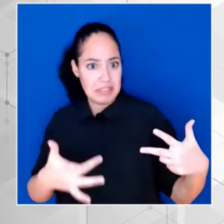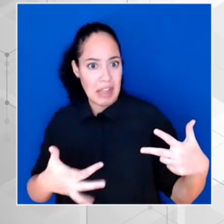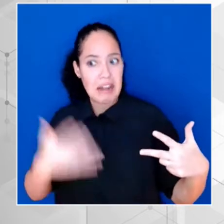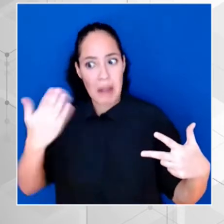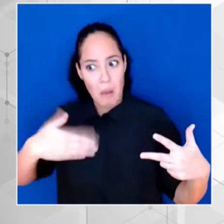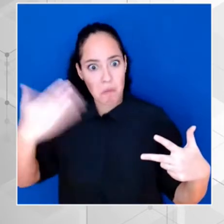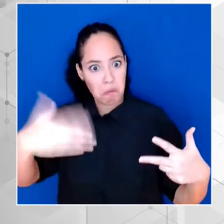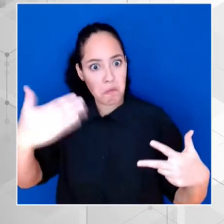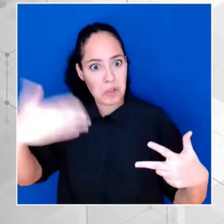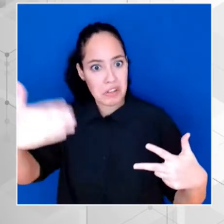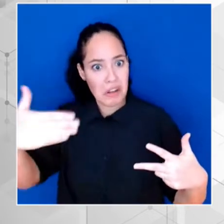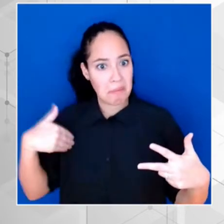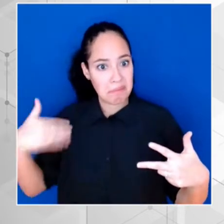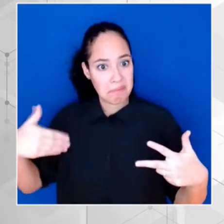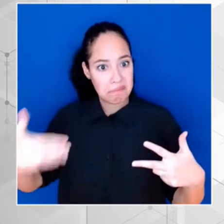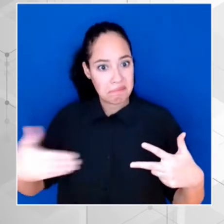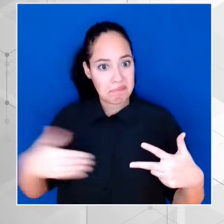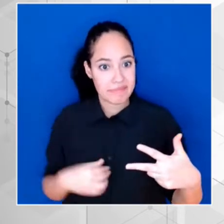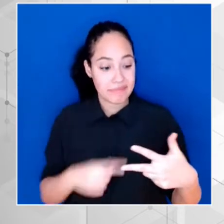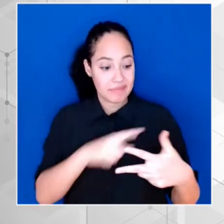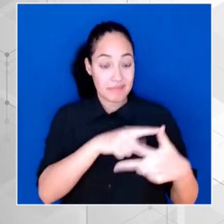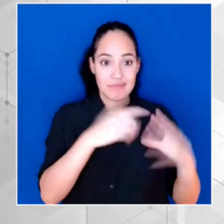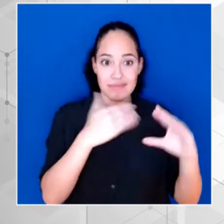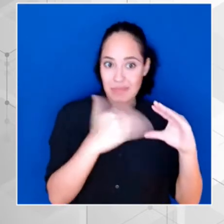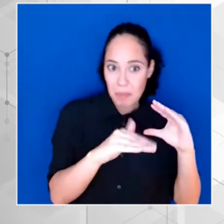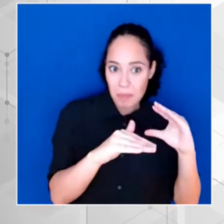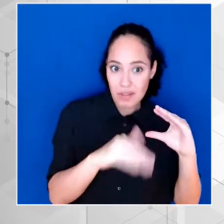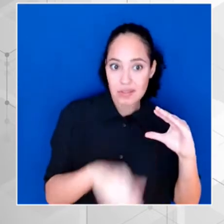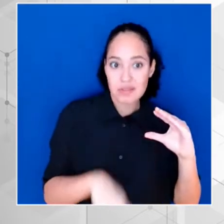email, meetings, and just the way we work together.